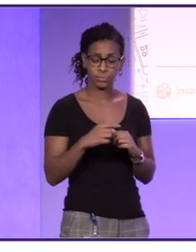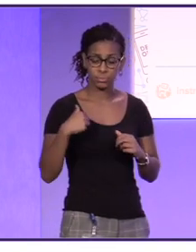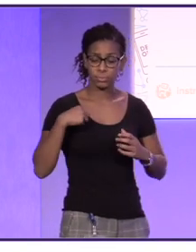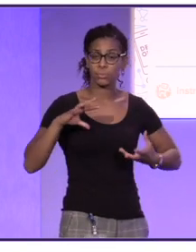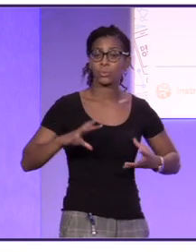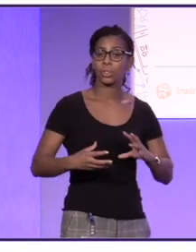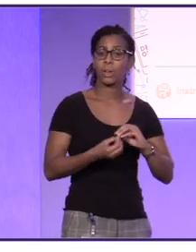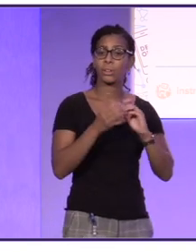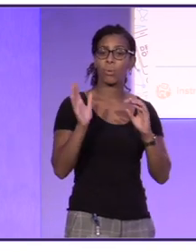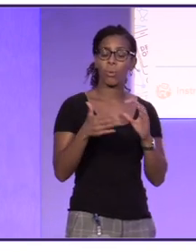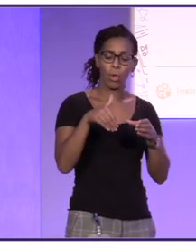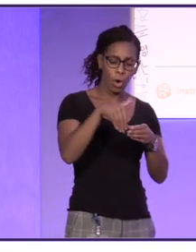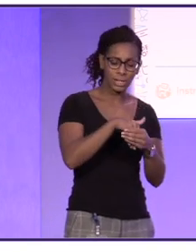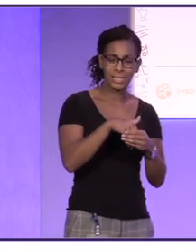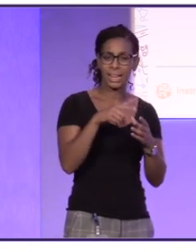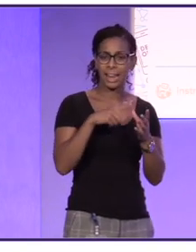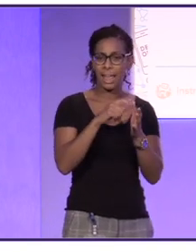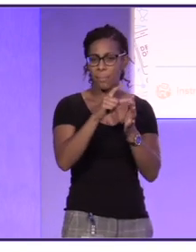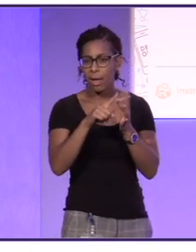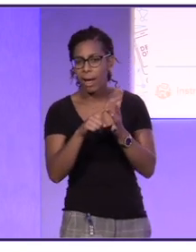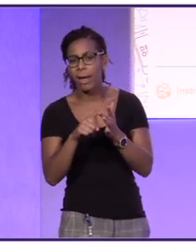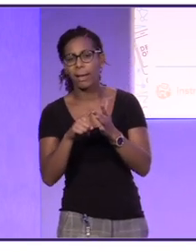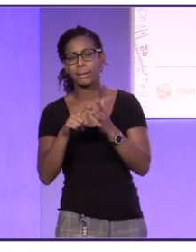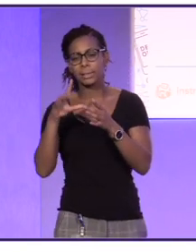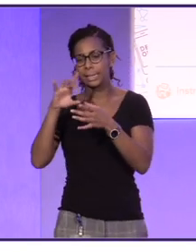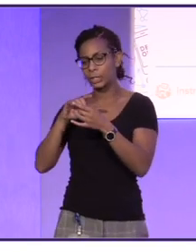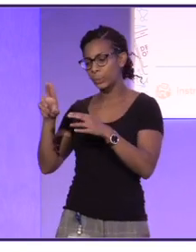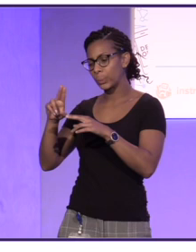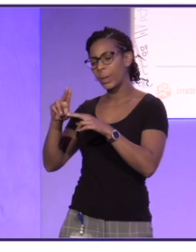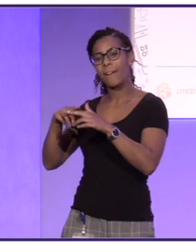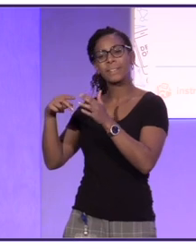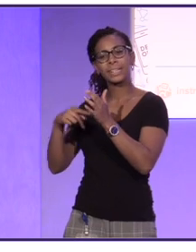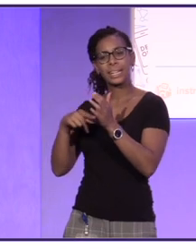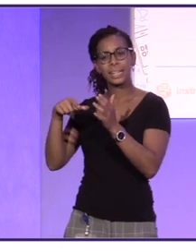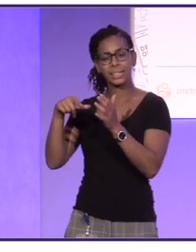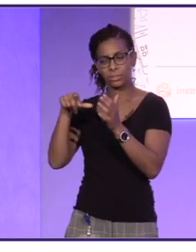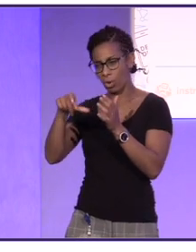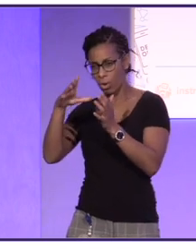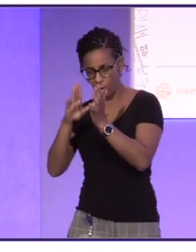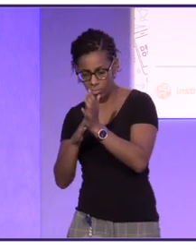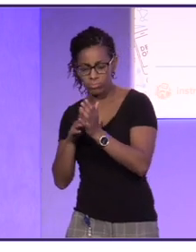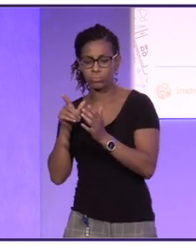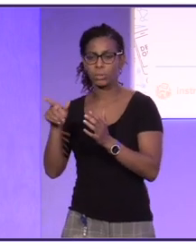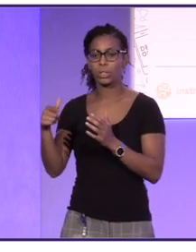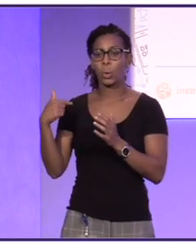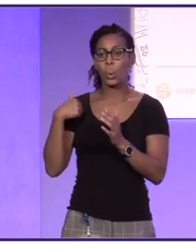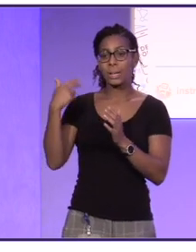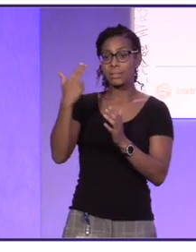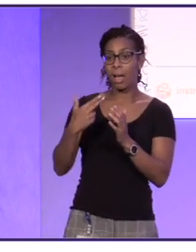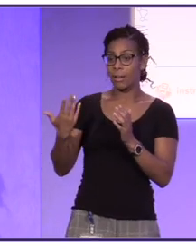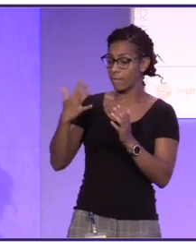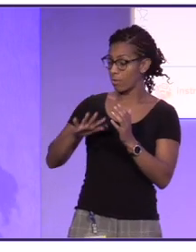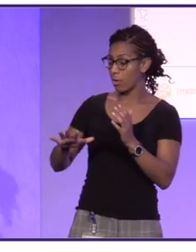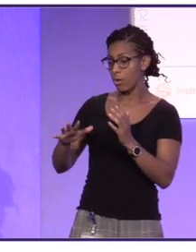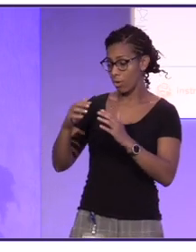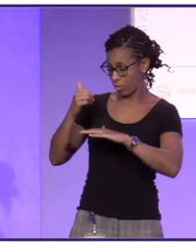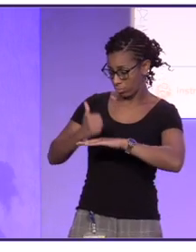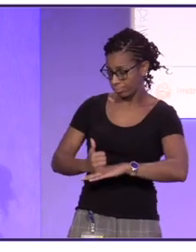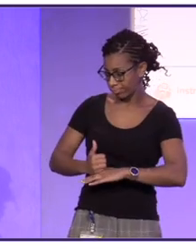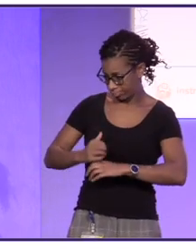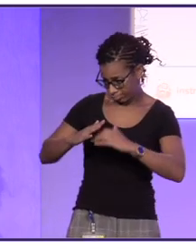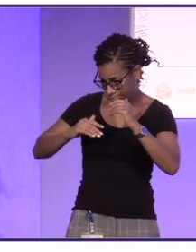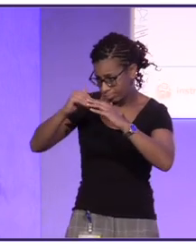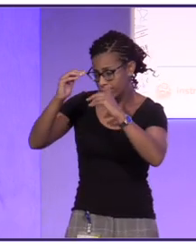the sort of backbone behind FT.com and a load of other products. We were designing it from the ground up. And we weren't just redesigning the